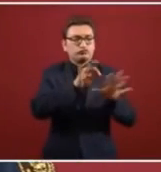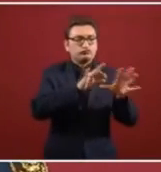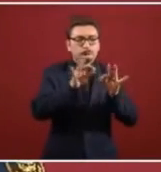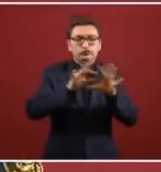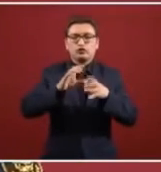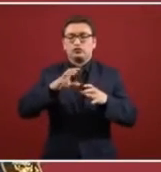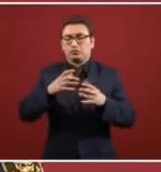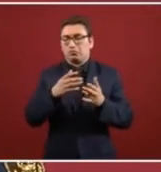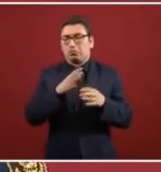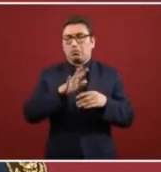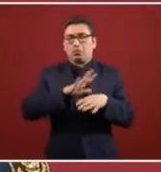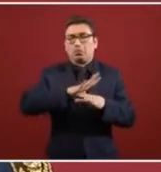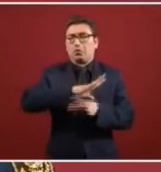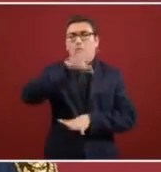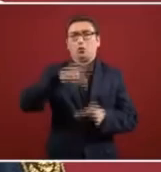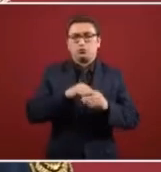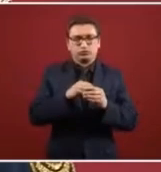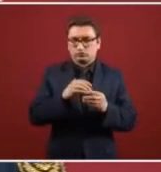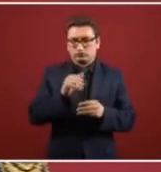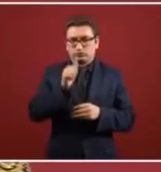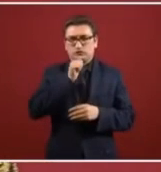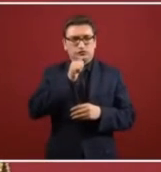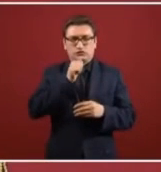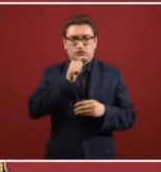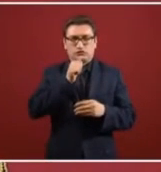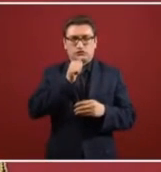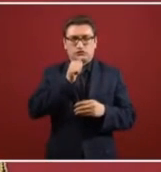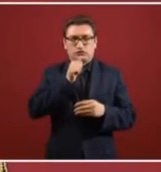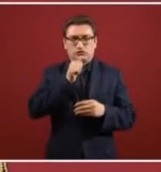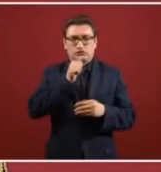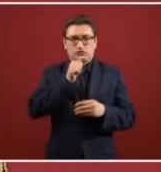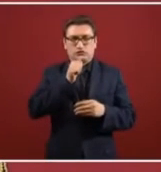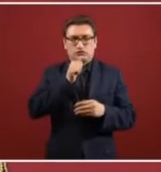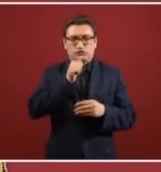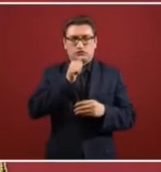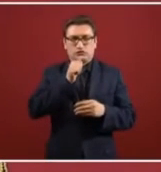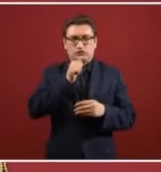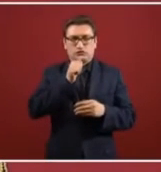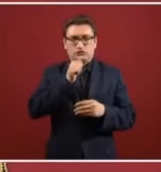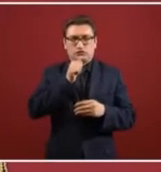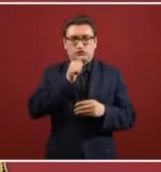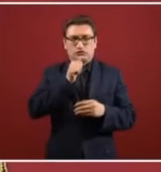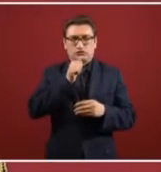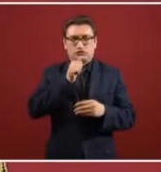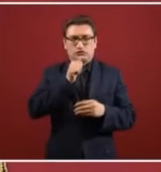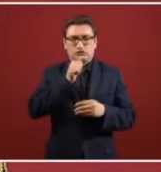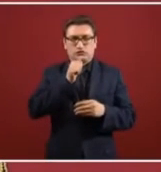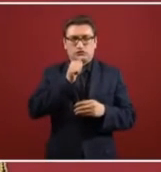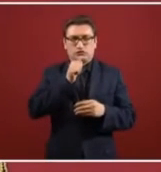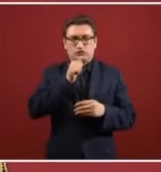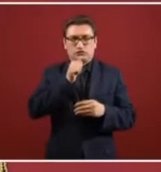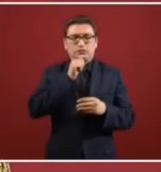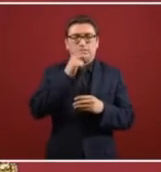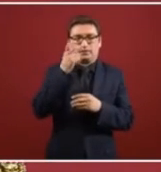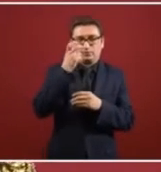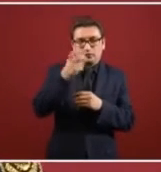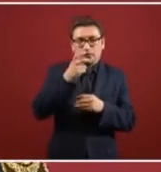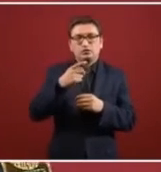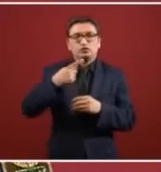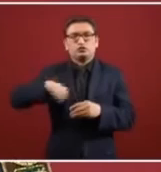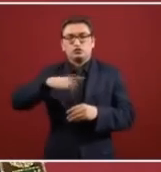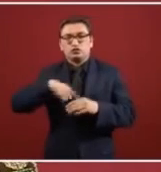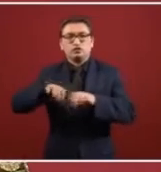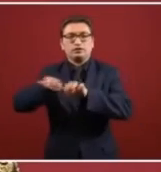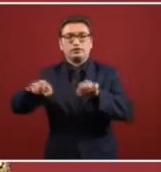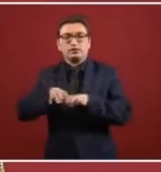got, la información completa y tuvimos que tratar. And we didn't have the complete information and we had to try. Trasladarnos